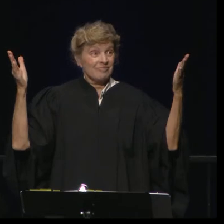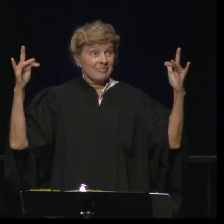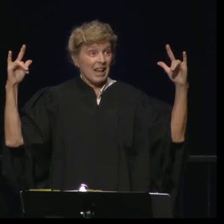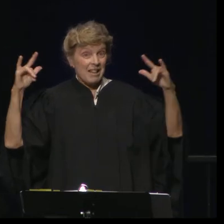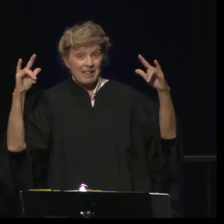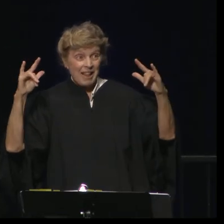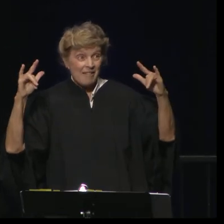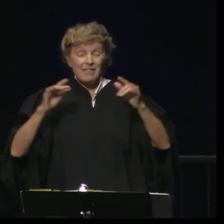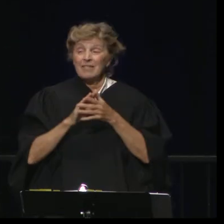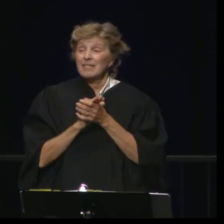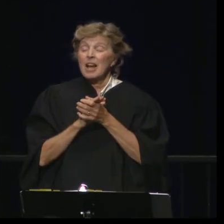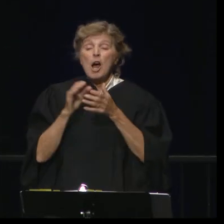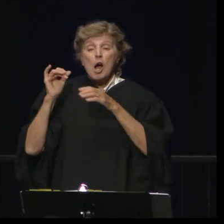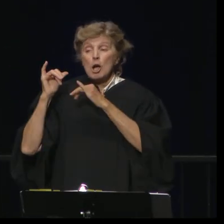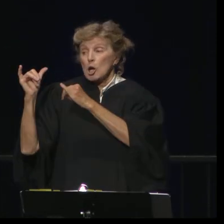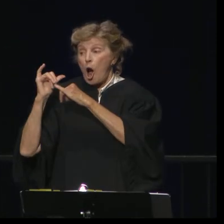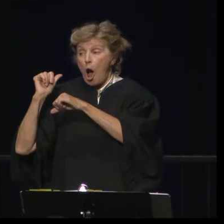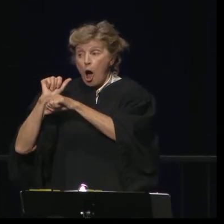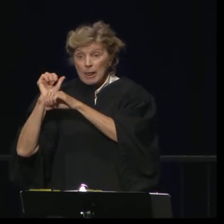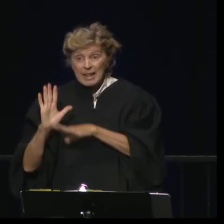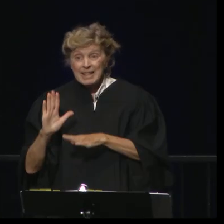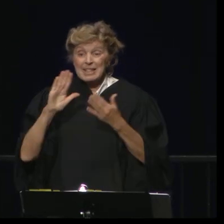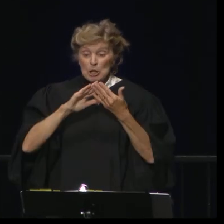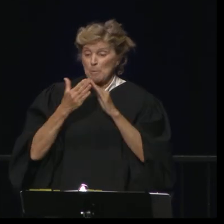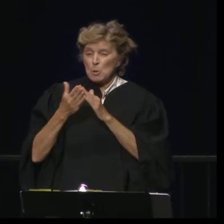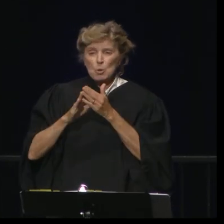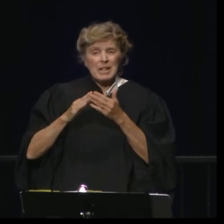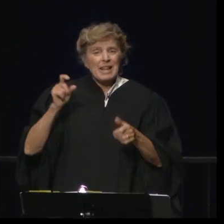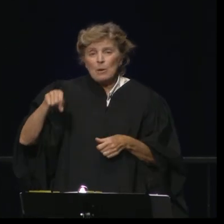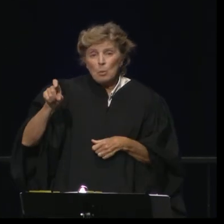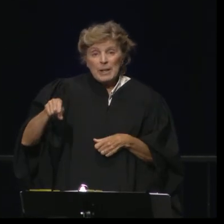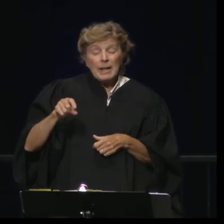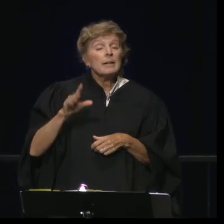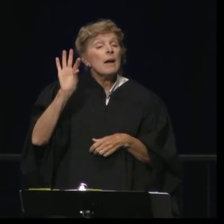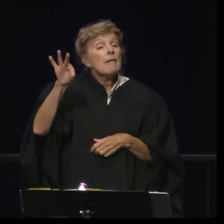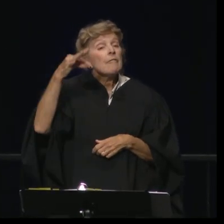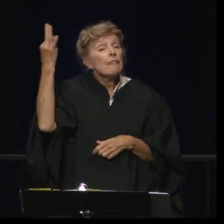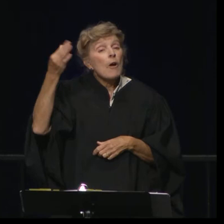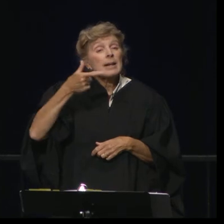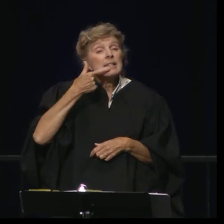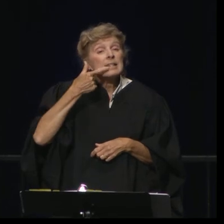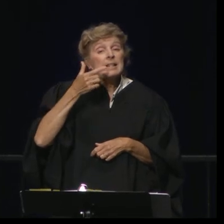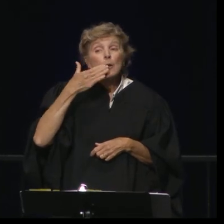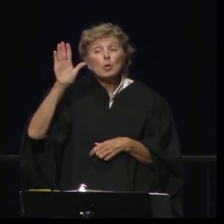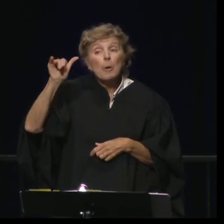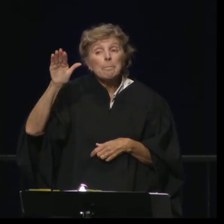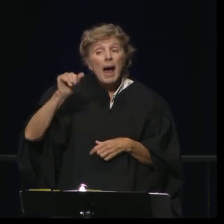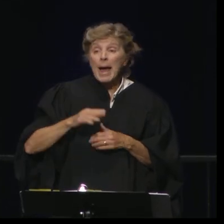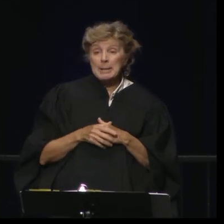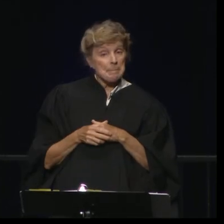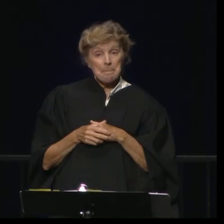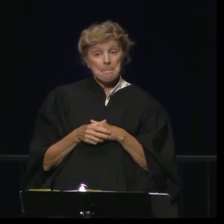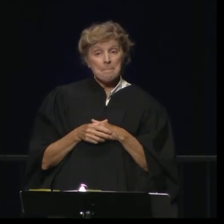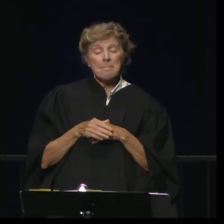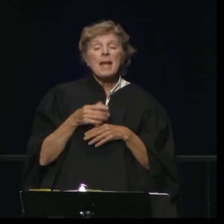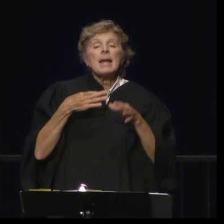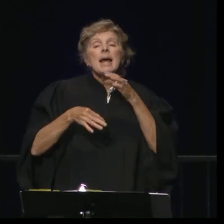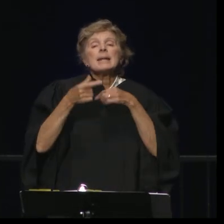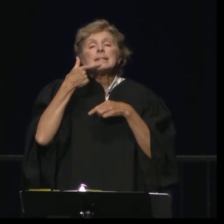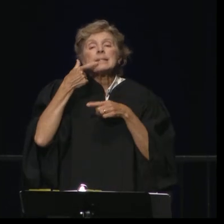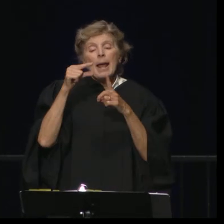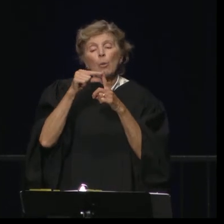colleagues and community. In French, you know, we never say goodbye. Instead, we say au